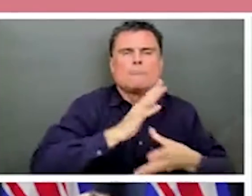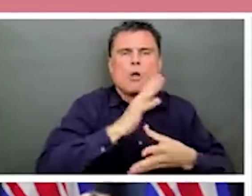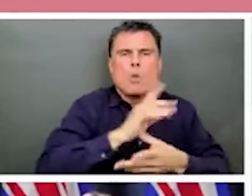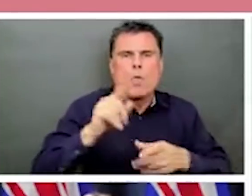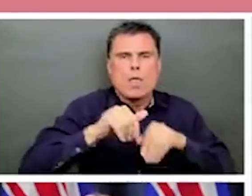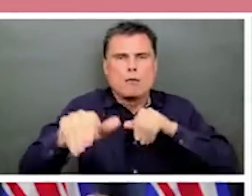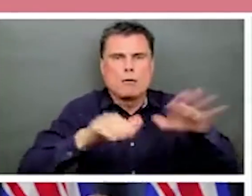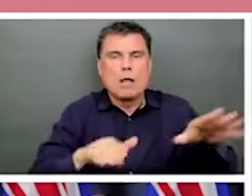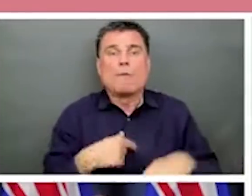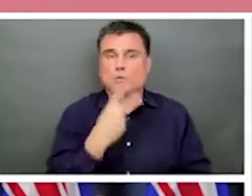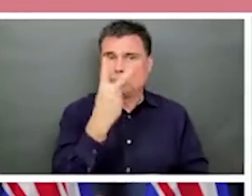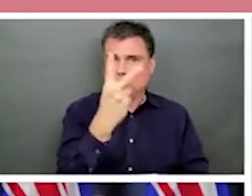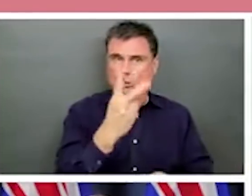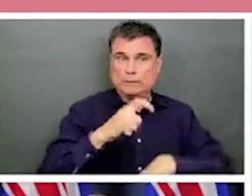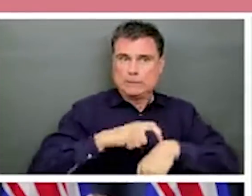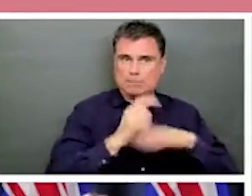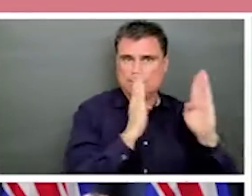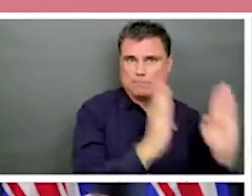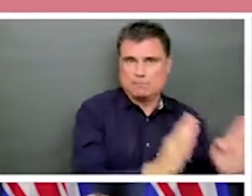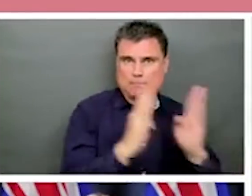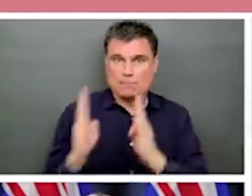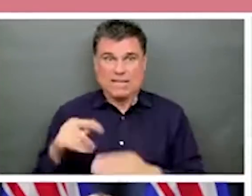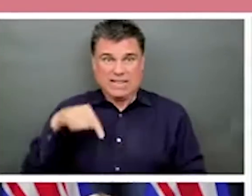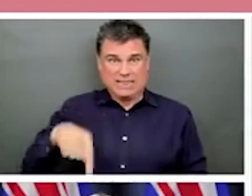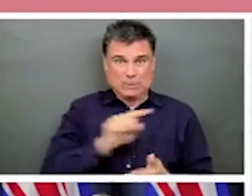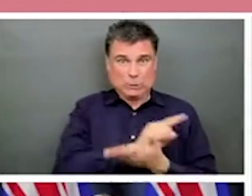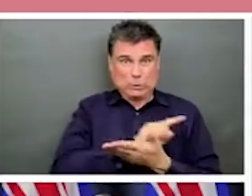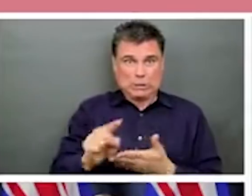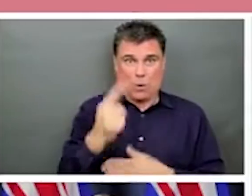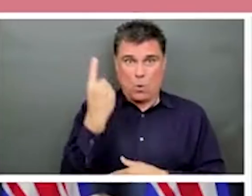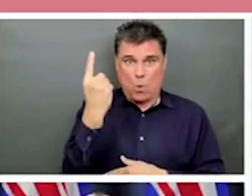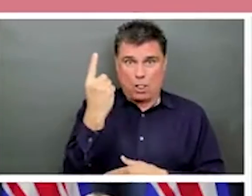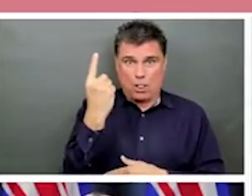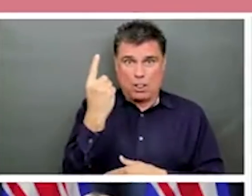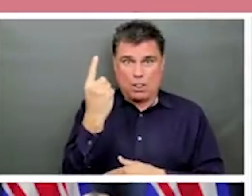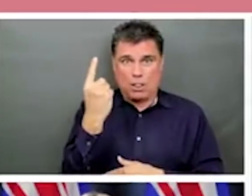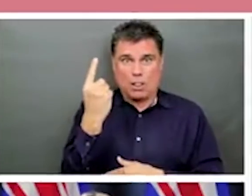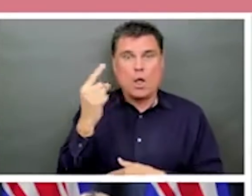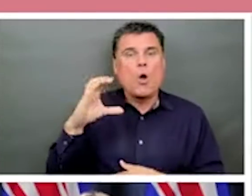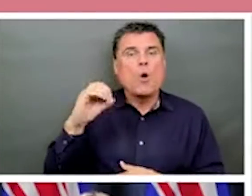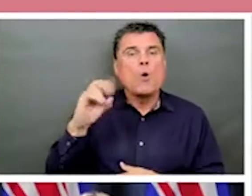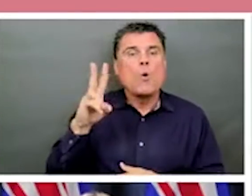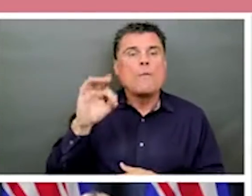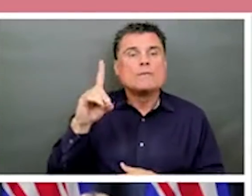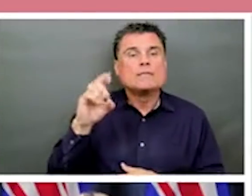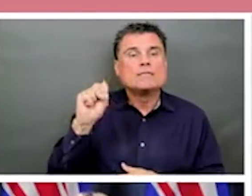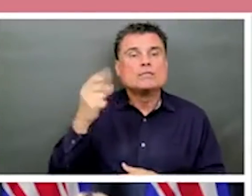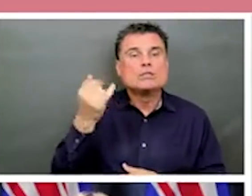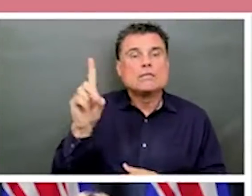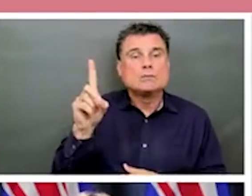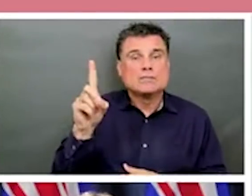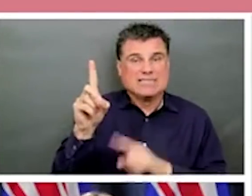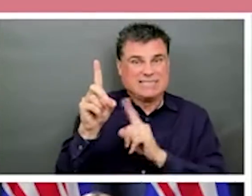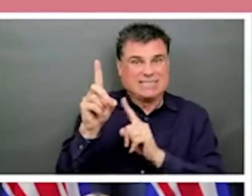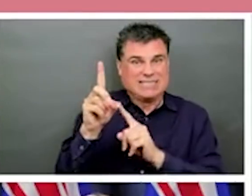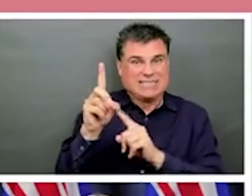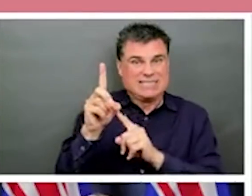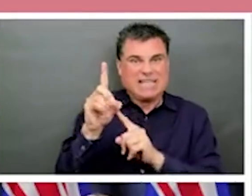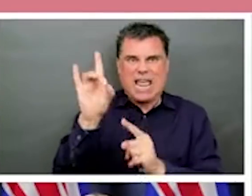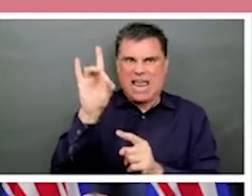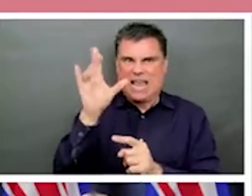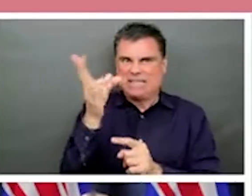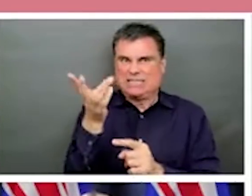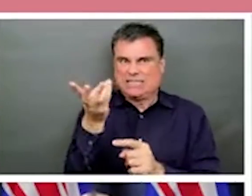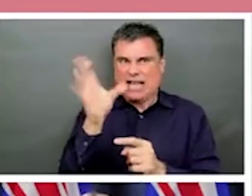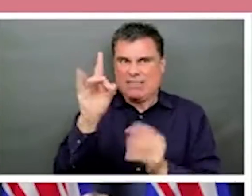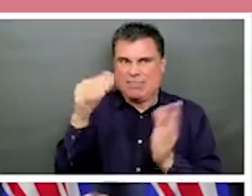which started just this week. The part 1 was the COVID that we received, 68,000 doses that we received last